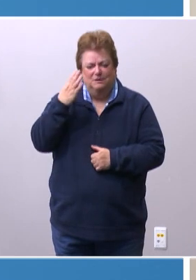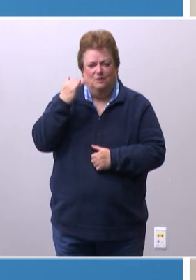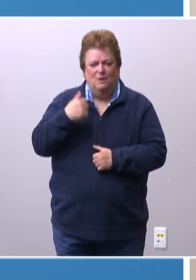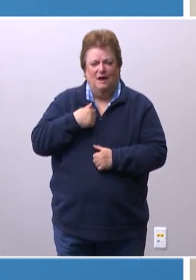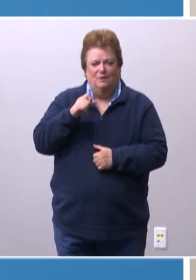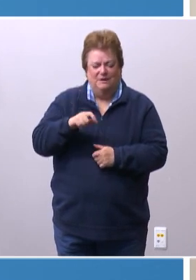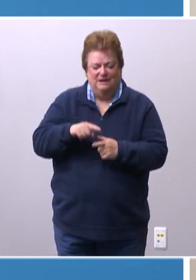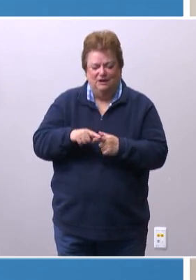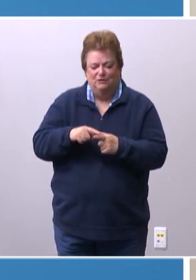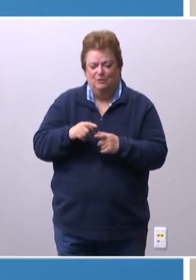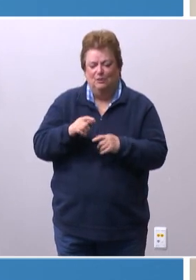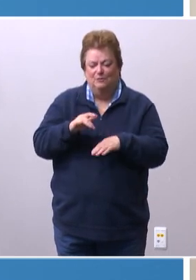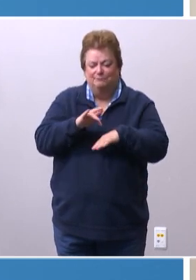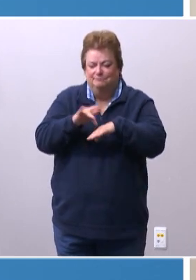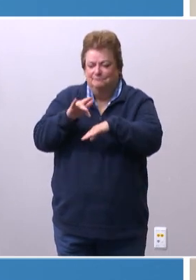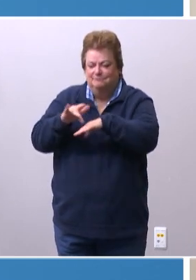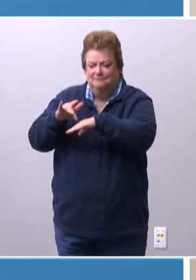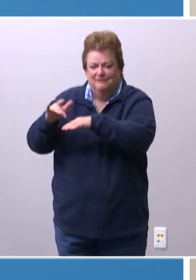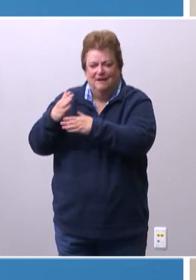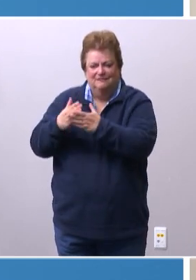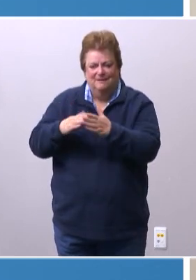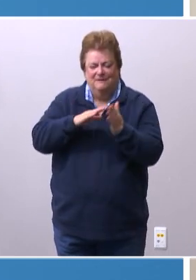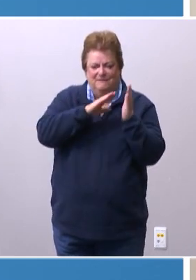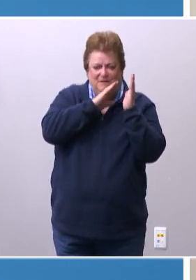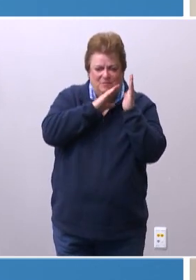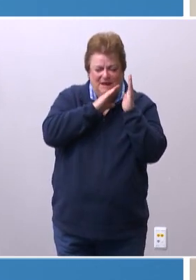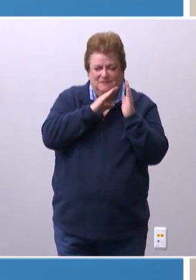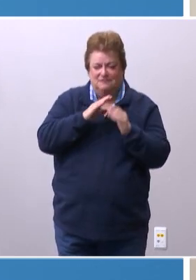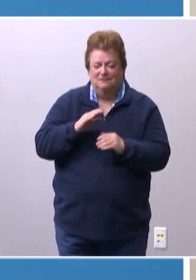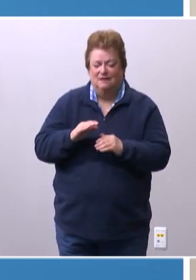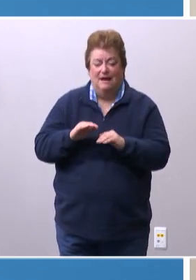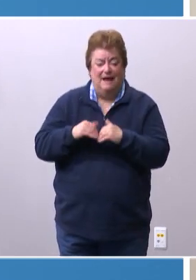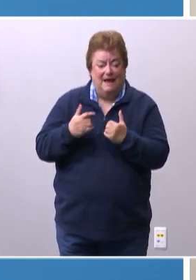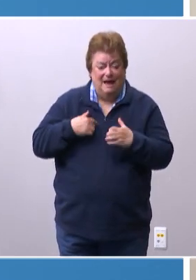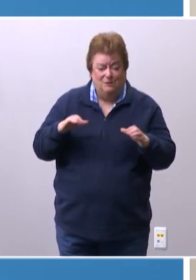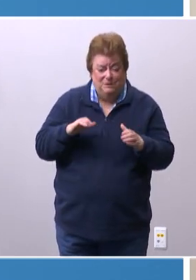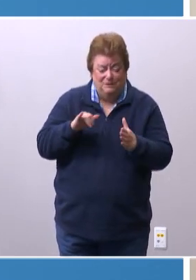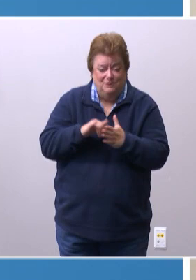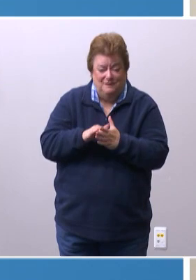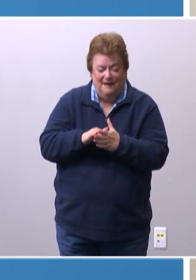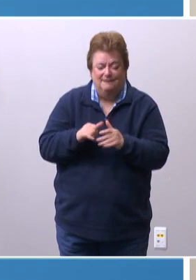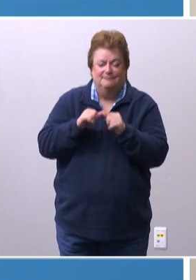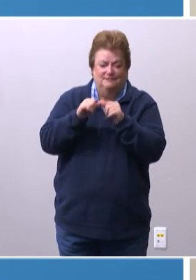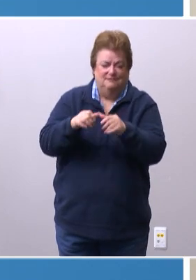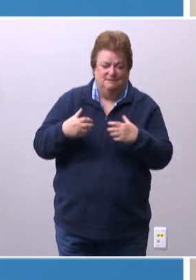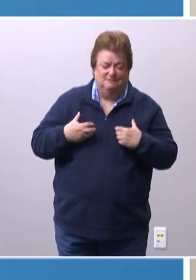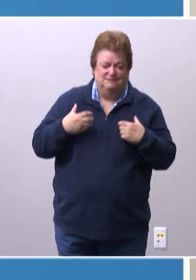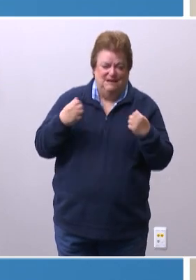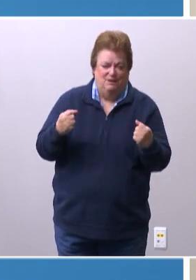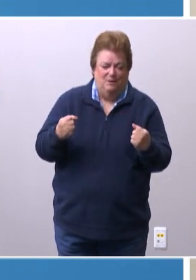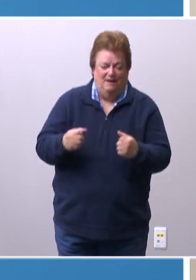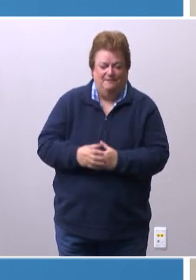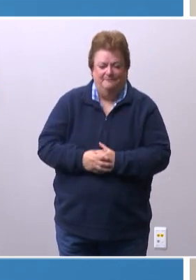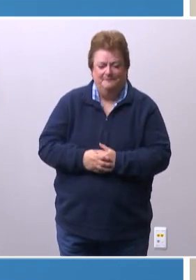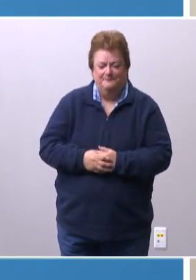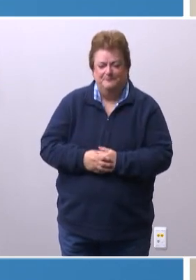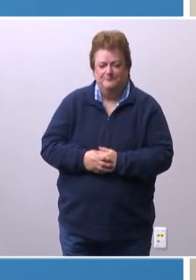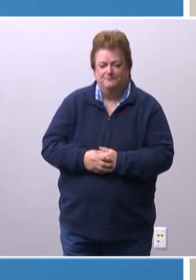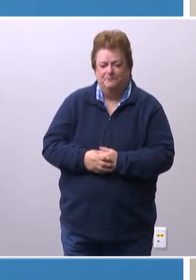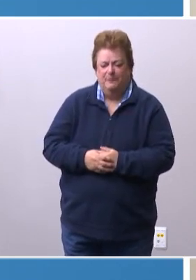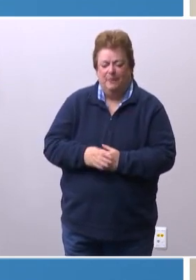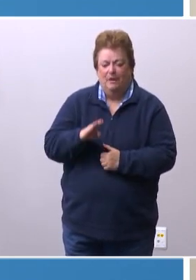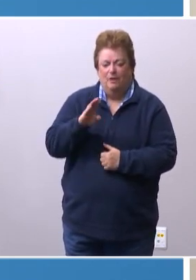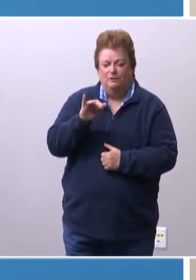some capacity, and we only do that by staying well, as Derek said before. So again, just